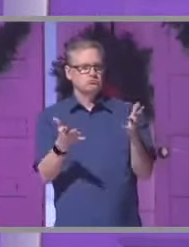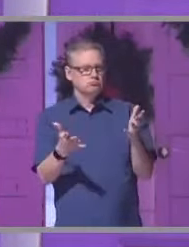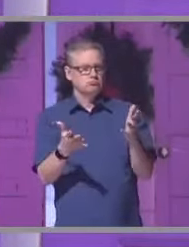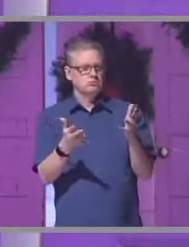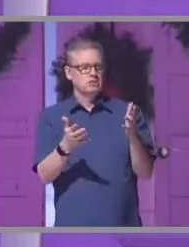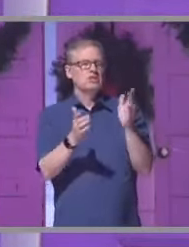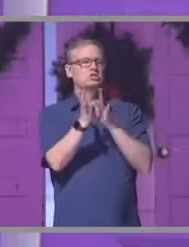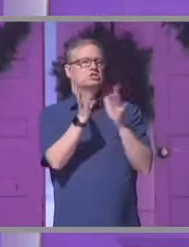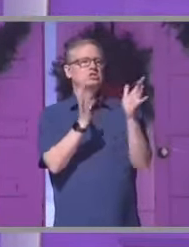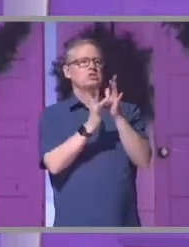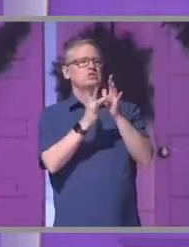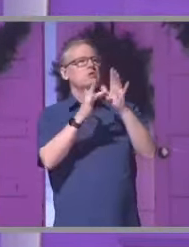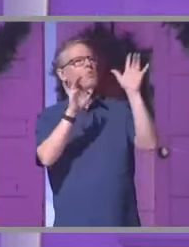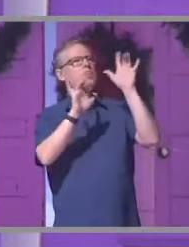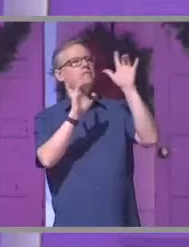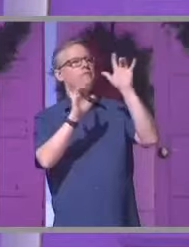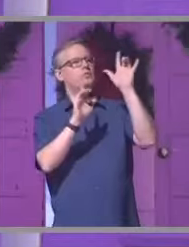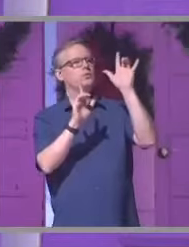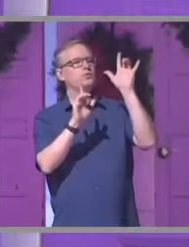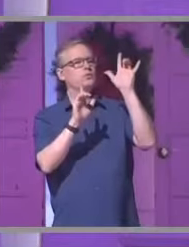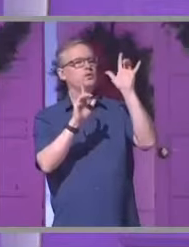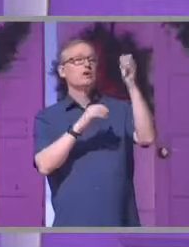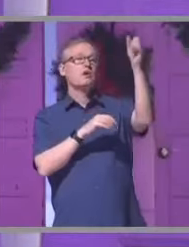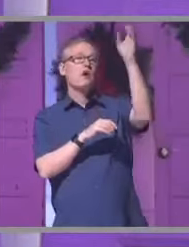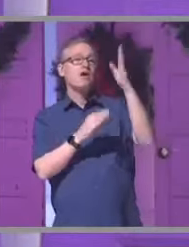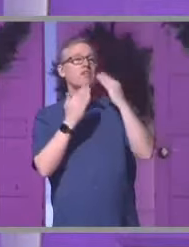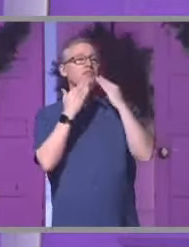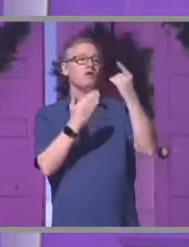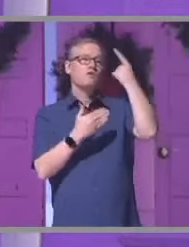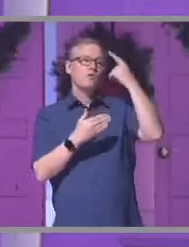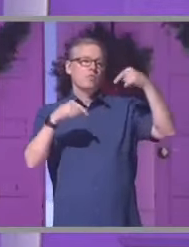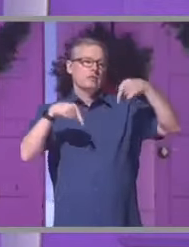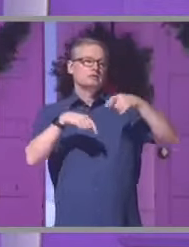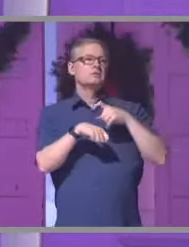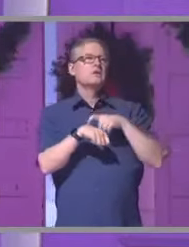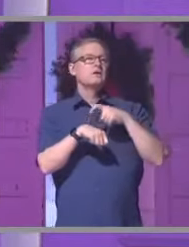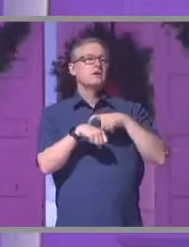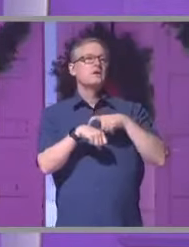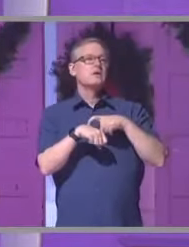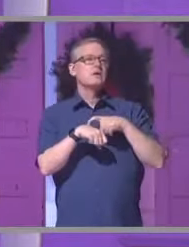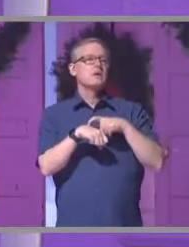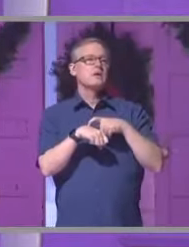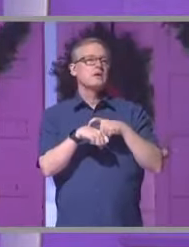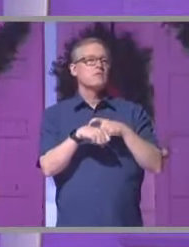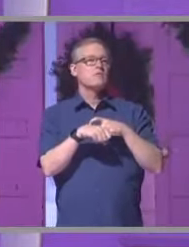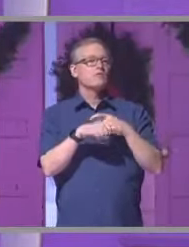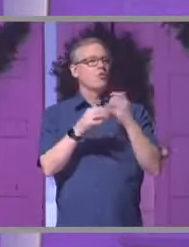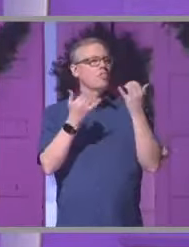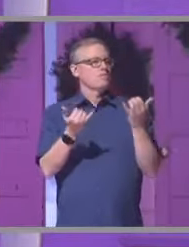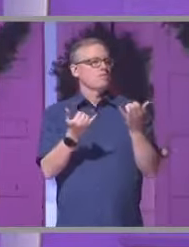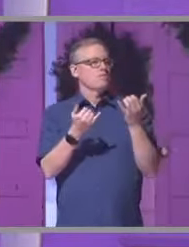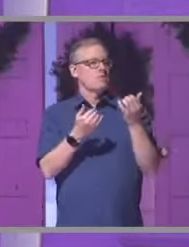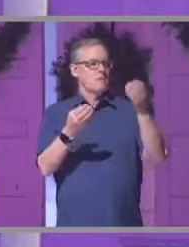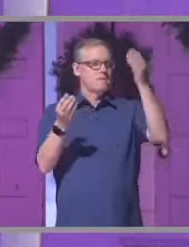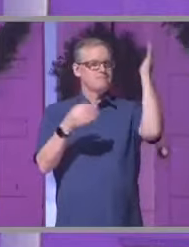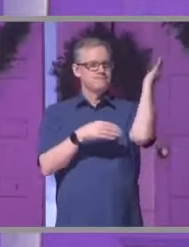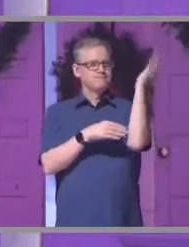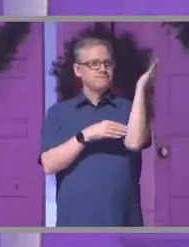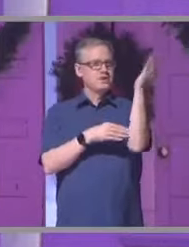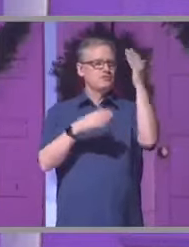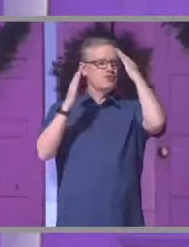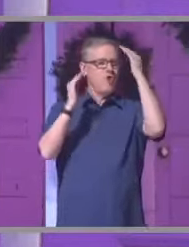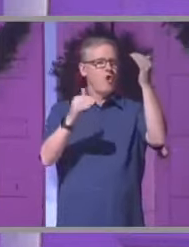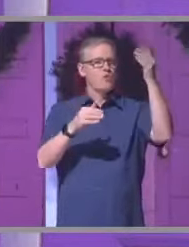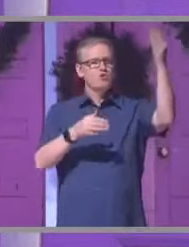So Jesus, we love you. God, and we thank you for this time. We thank you for this message of hope that